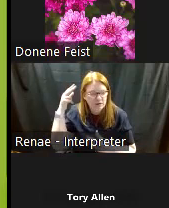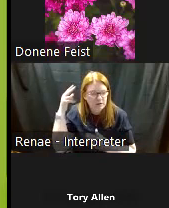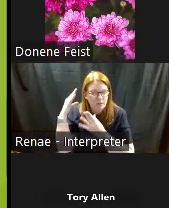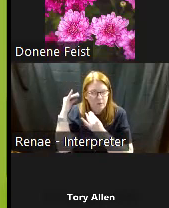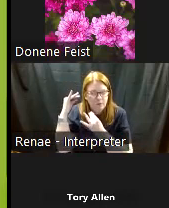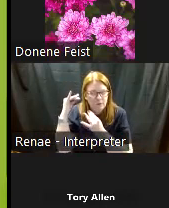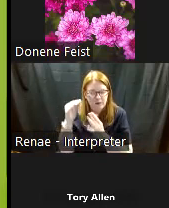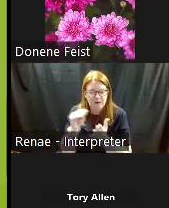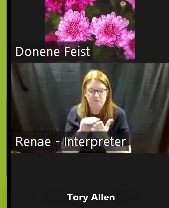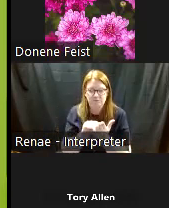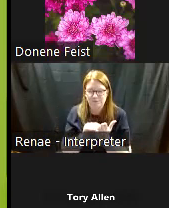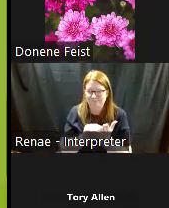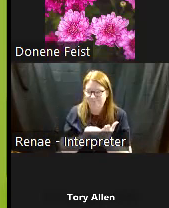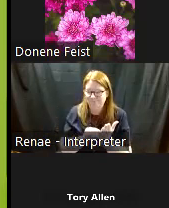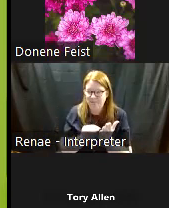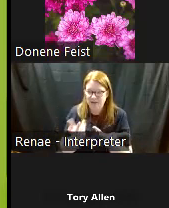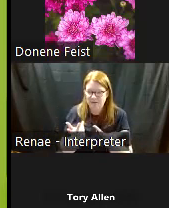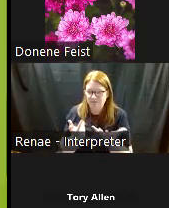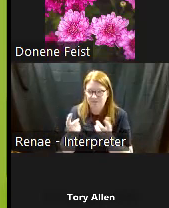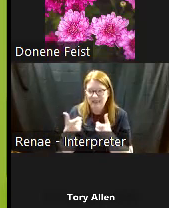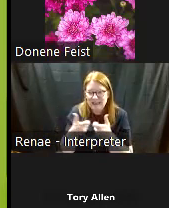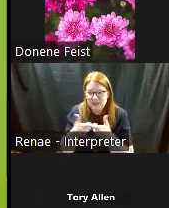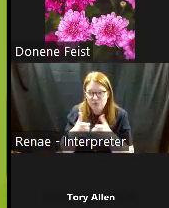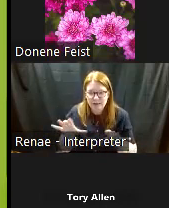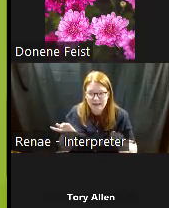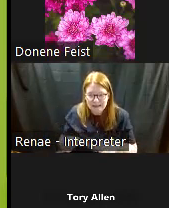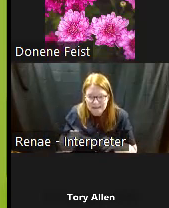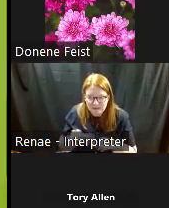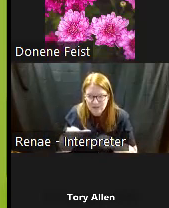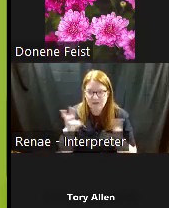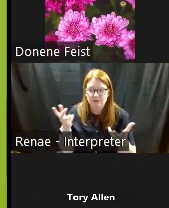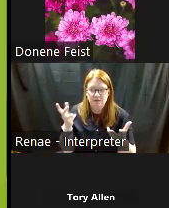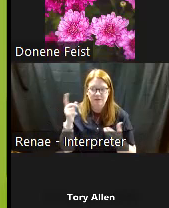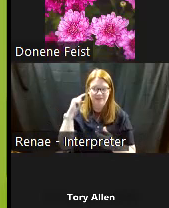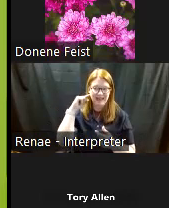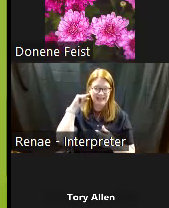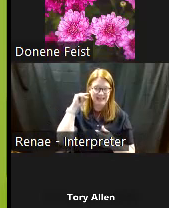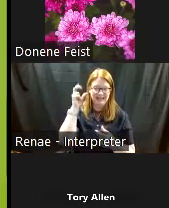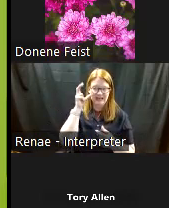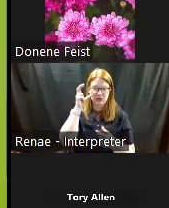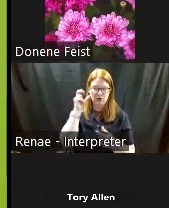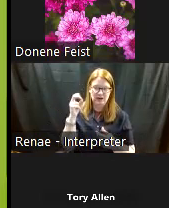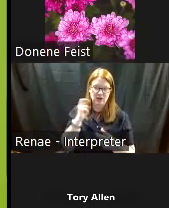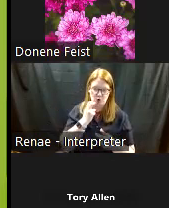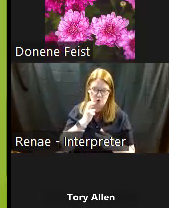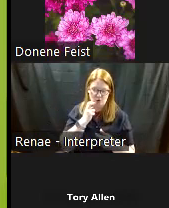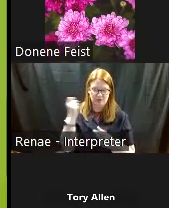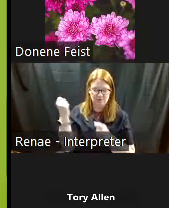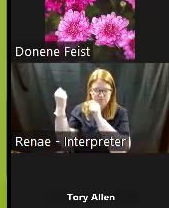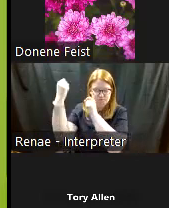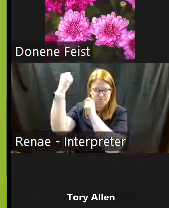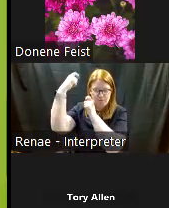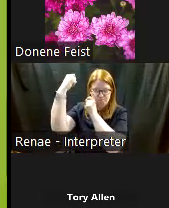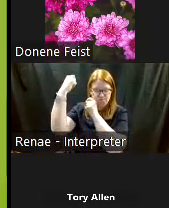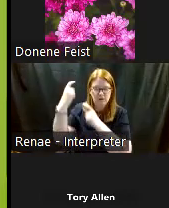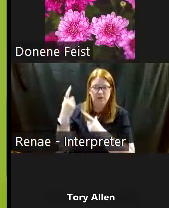nerve's response, or really just the electrical activity the hearing nerve is generating at different spots to those sounds.